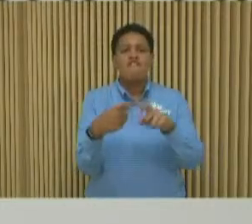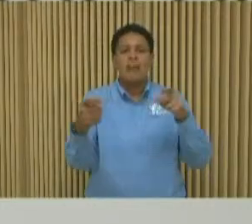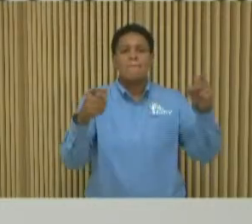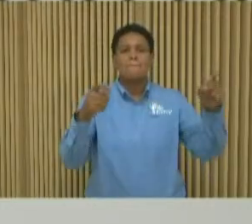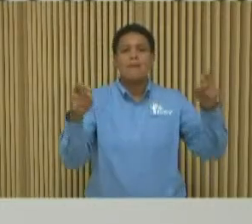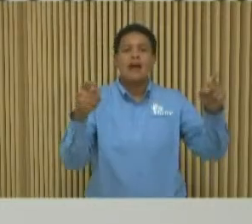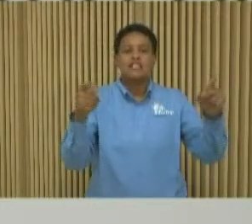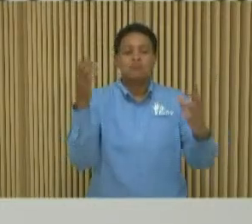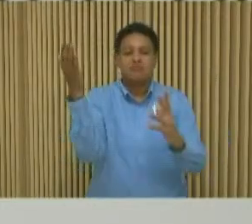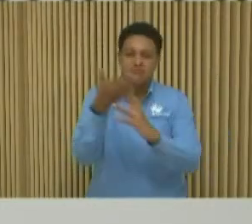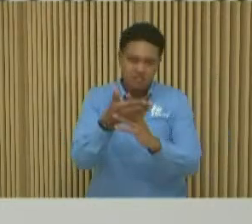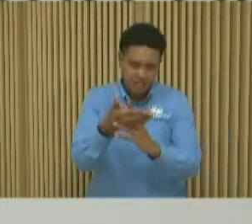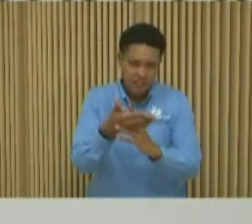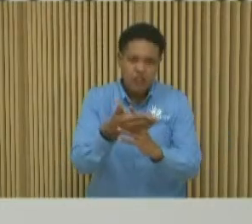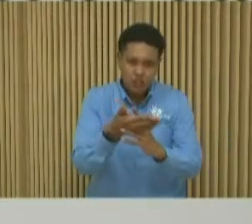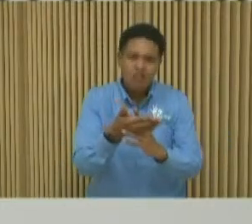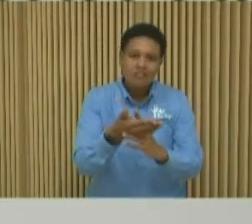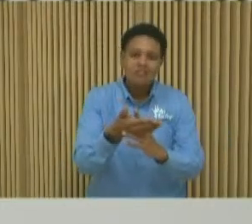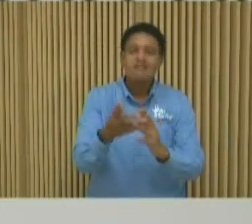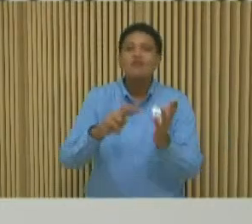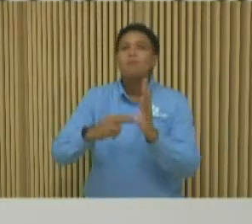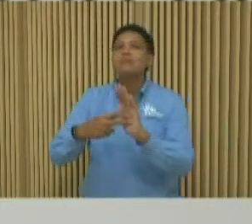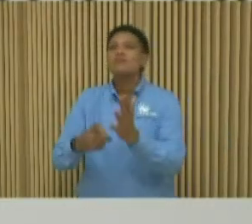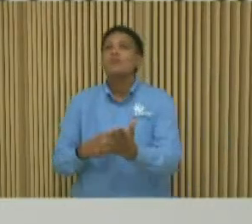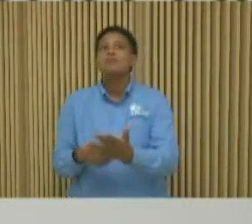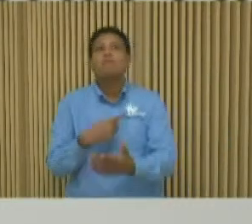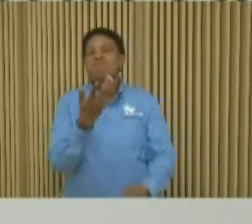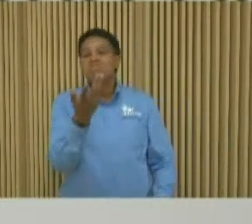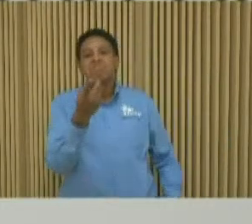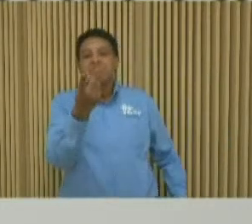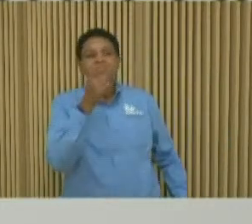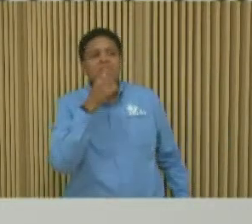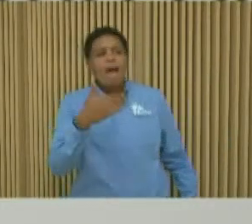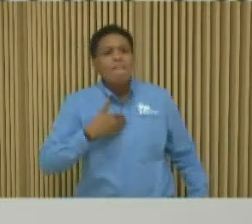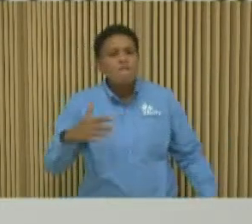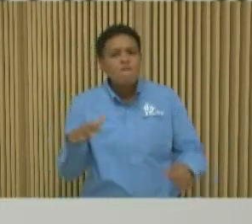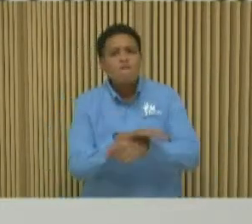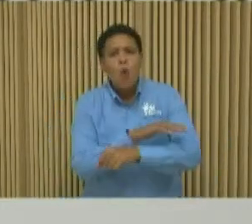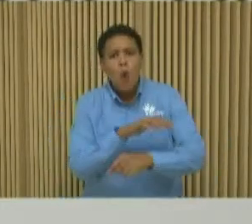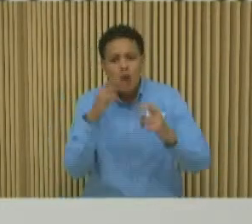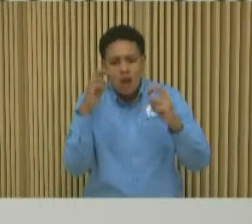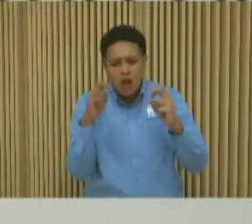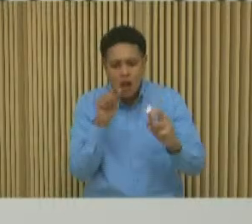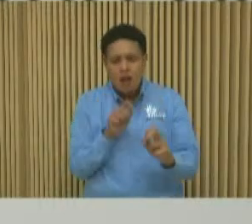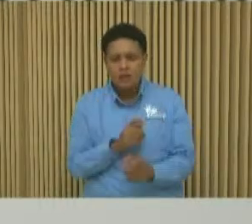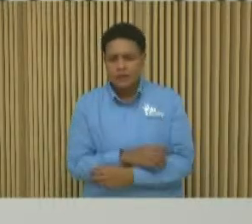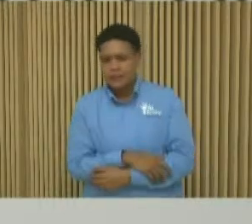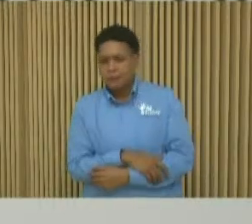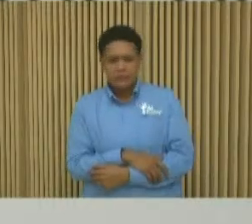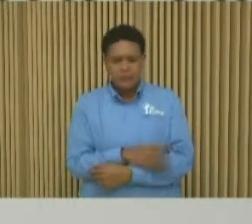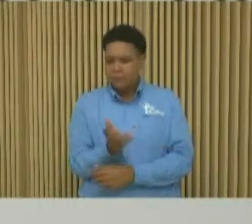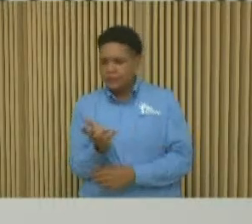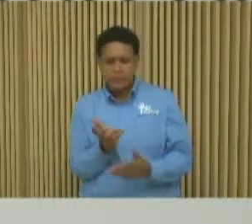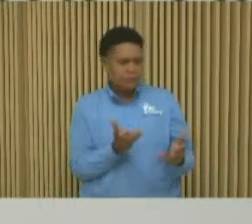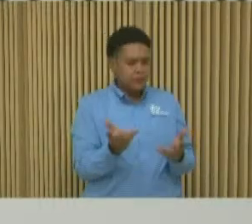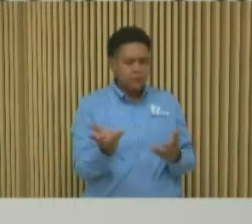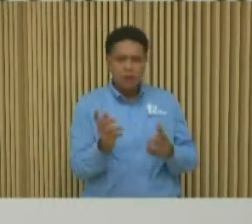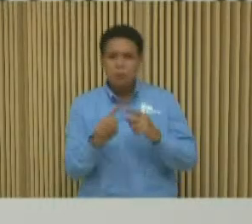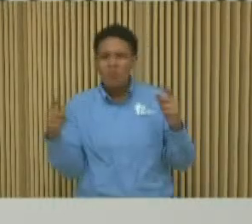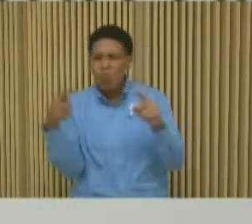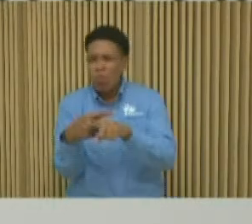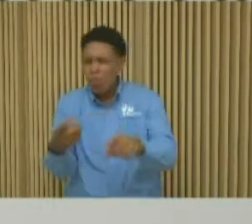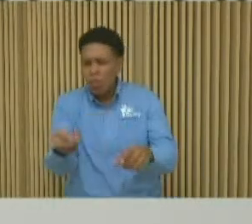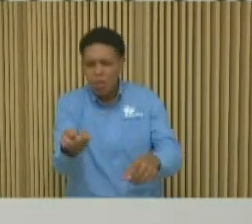management intervention. So sometimes you may not have a full mediation, but persons might be in